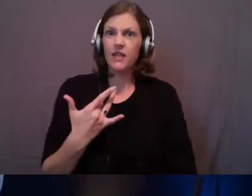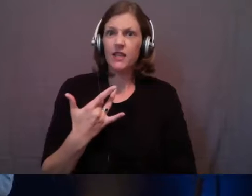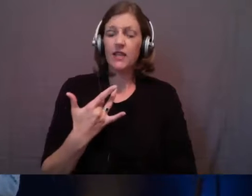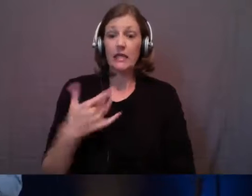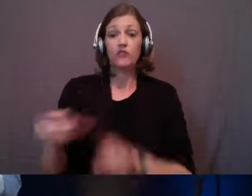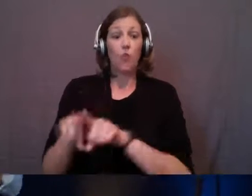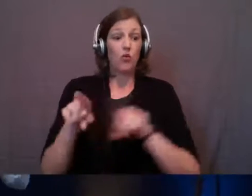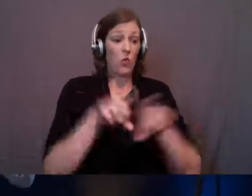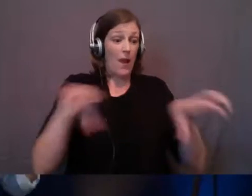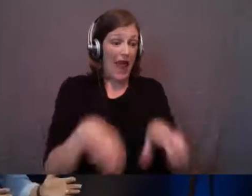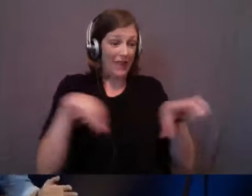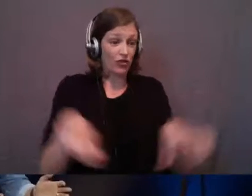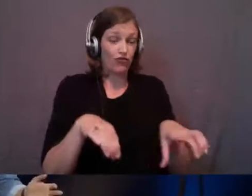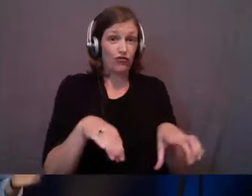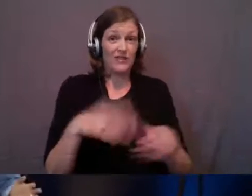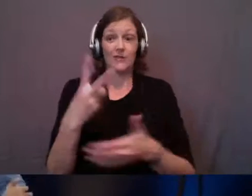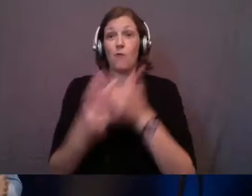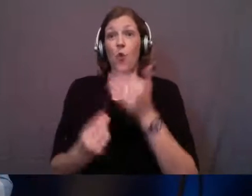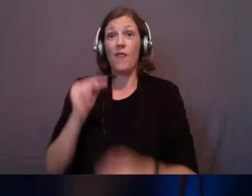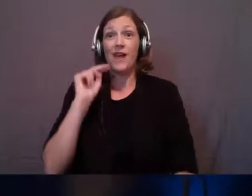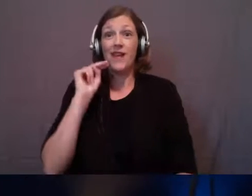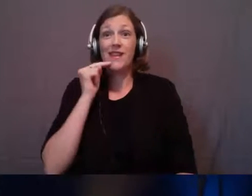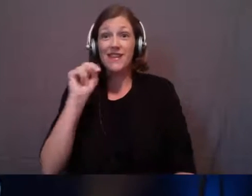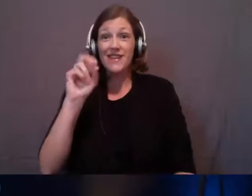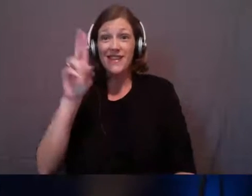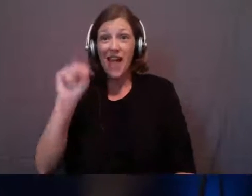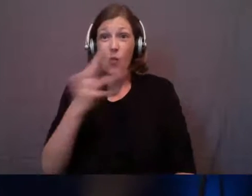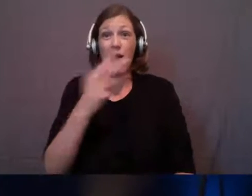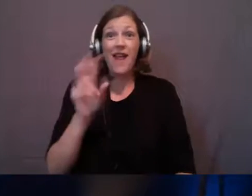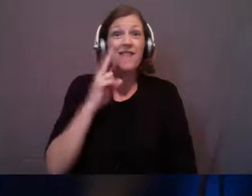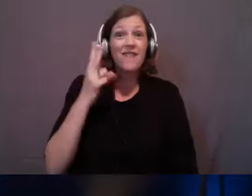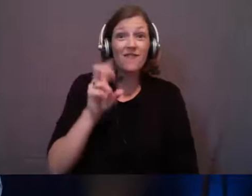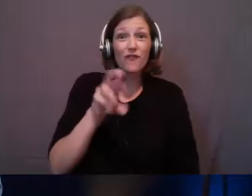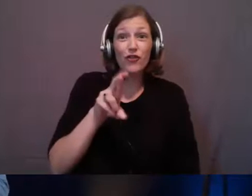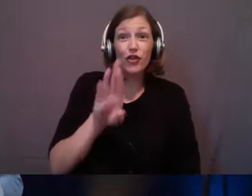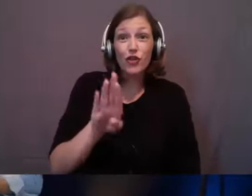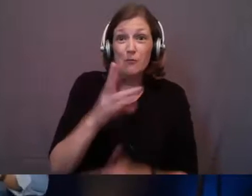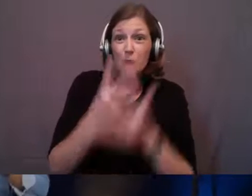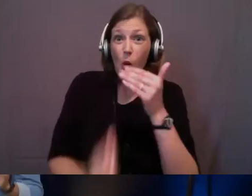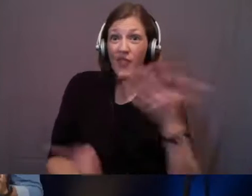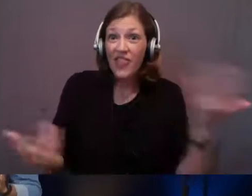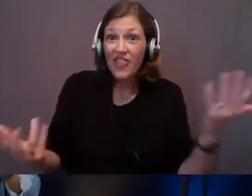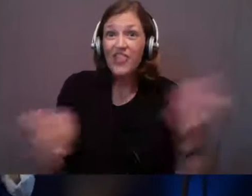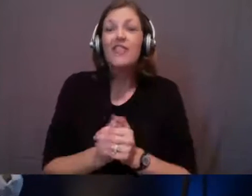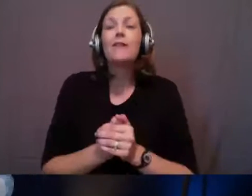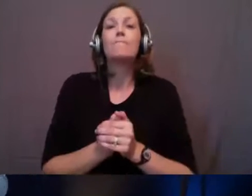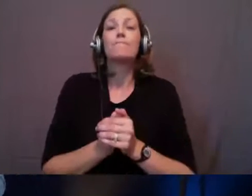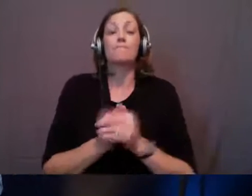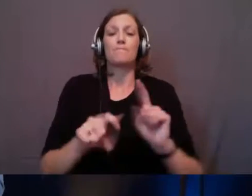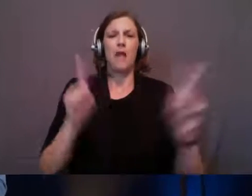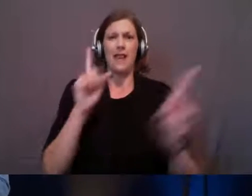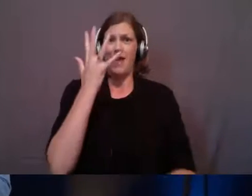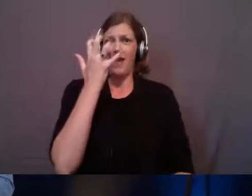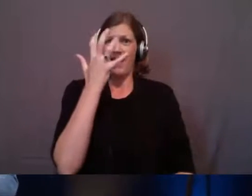action. It is both a noun and a verb. But something that anger is